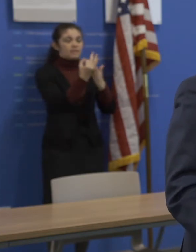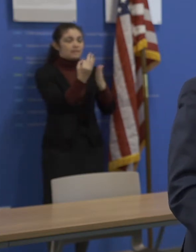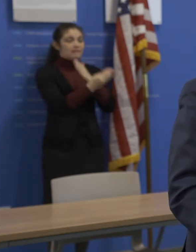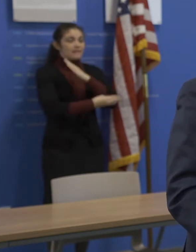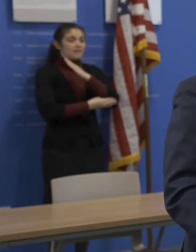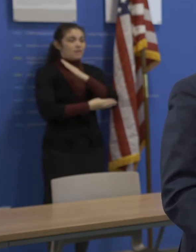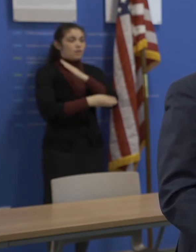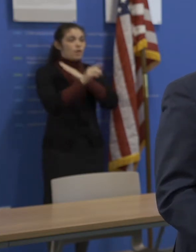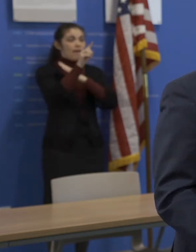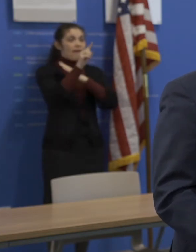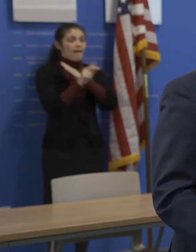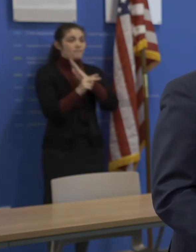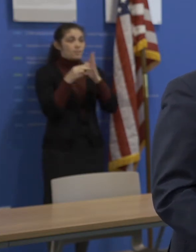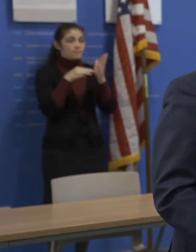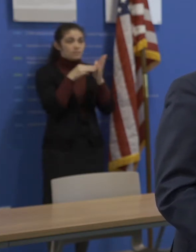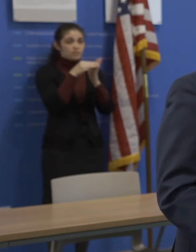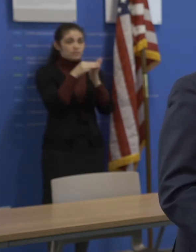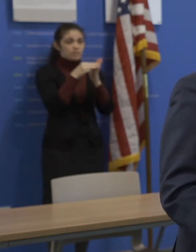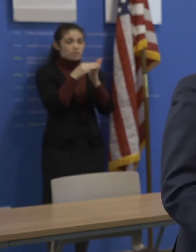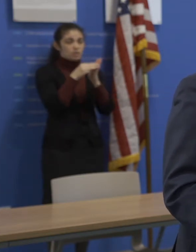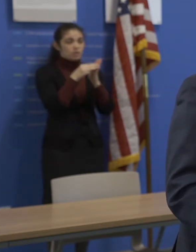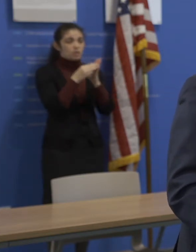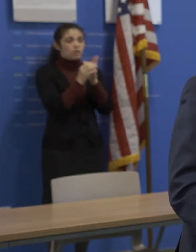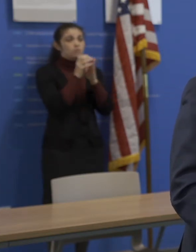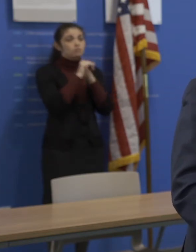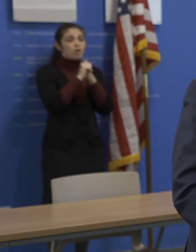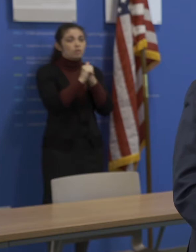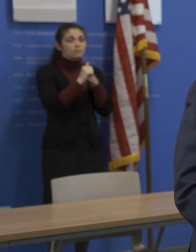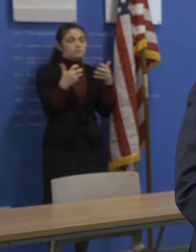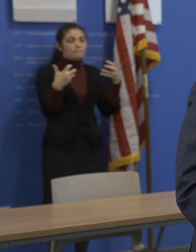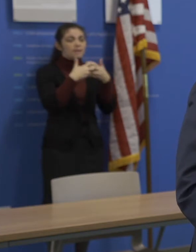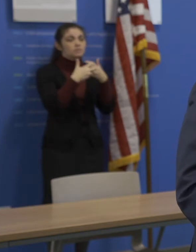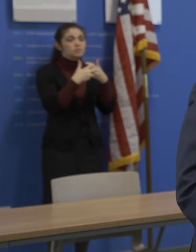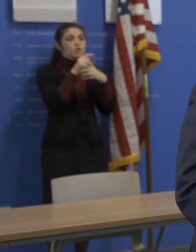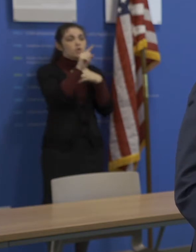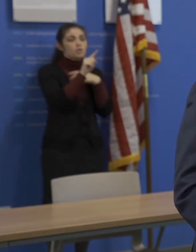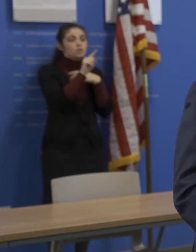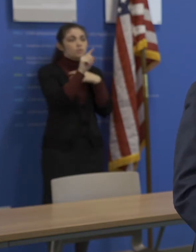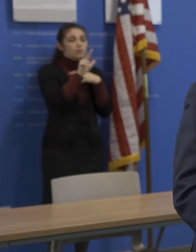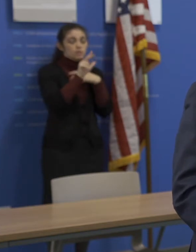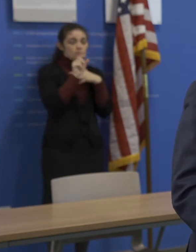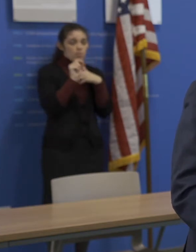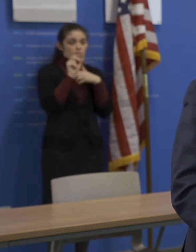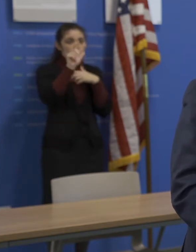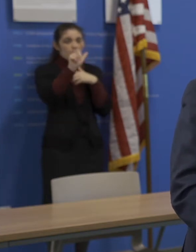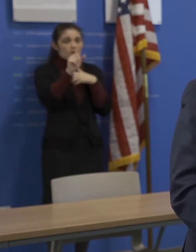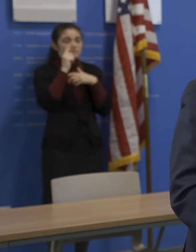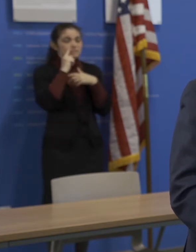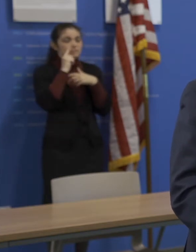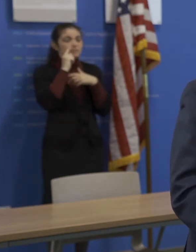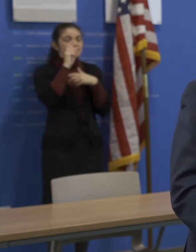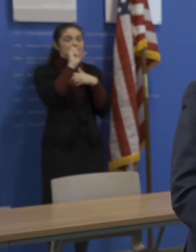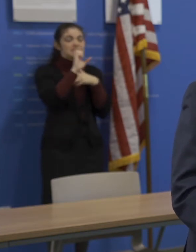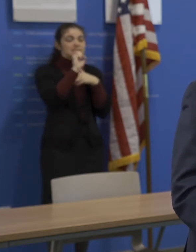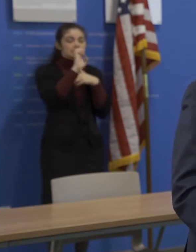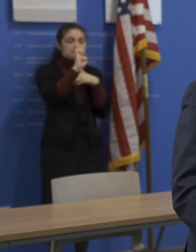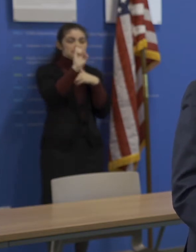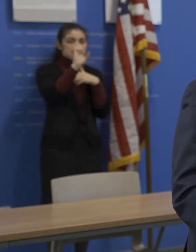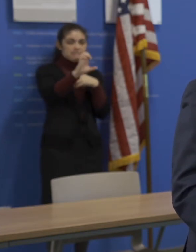in $500,000 to be matched 3-to-1 by the Economic Community Development Institute, or